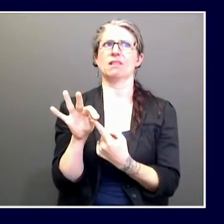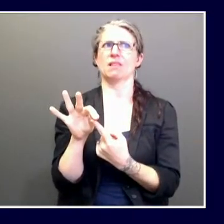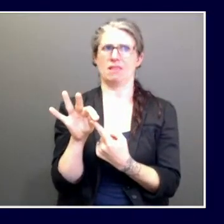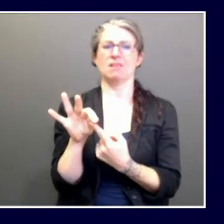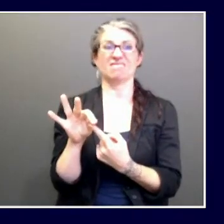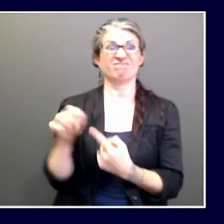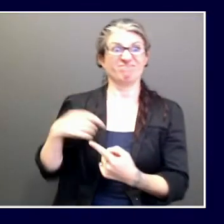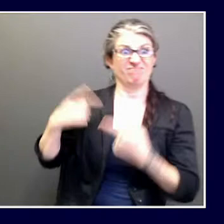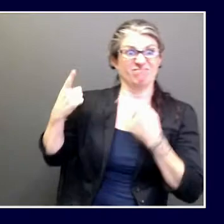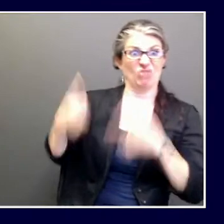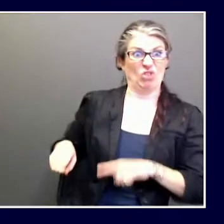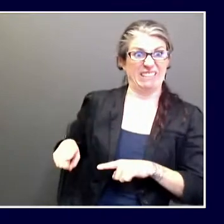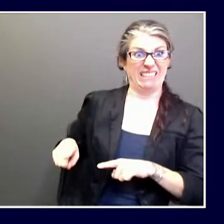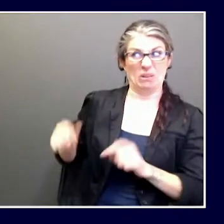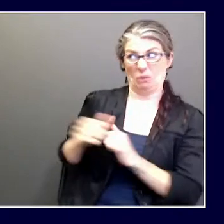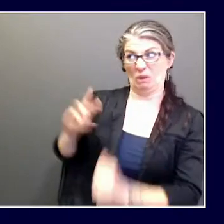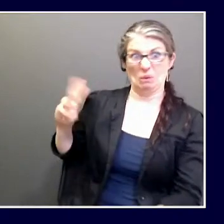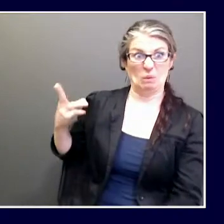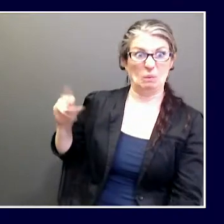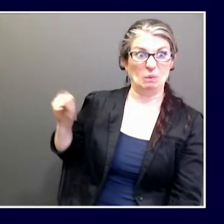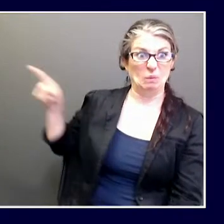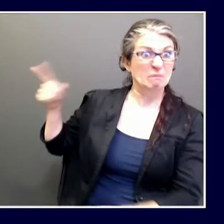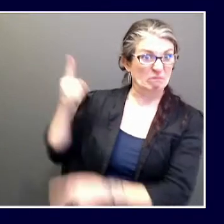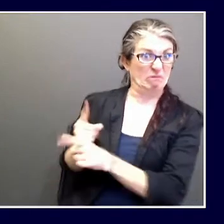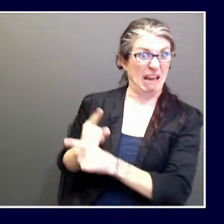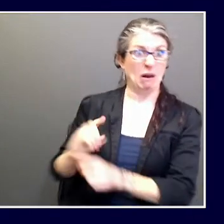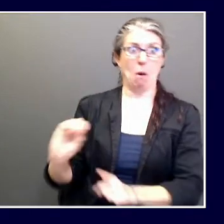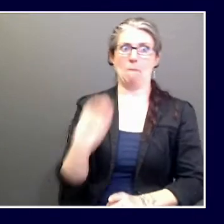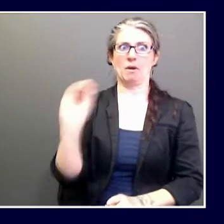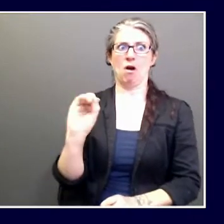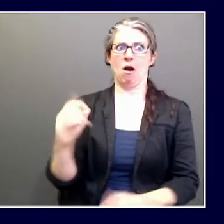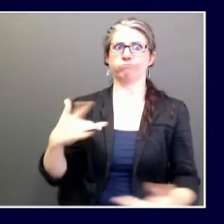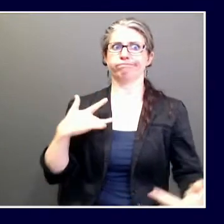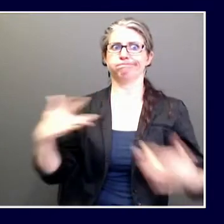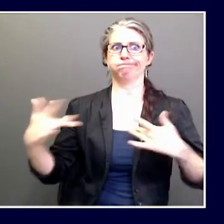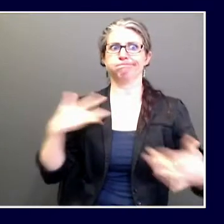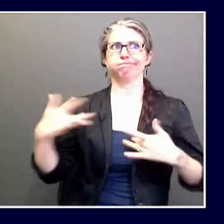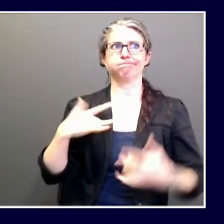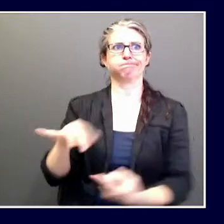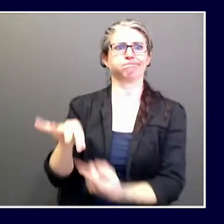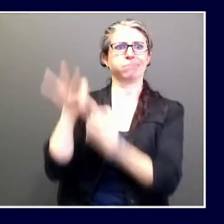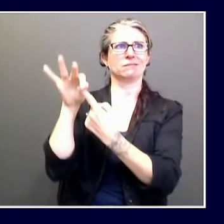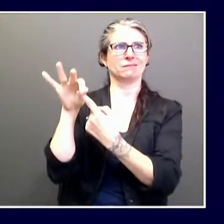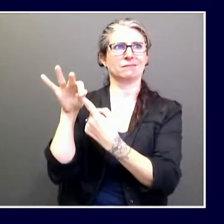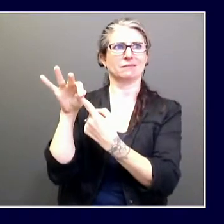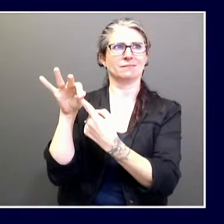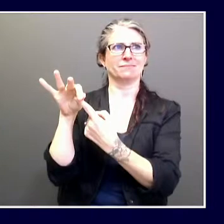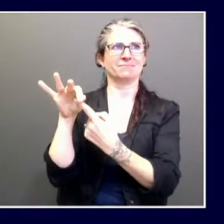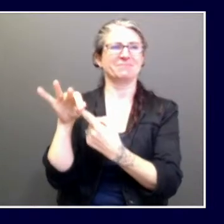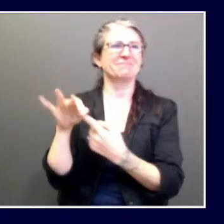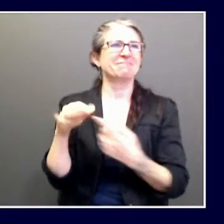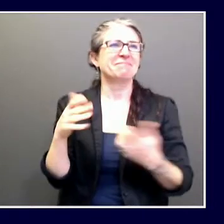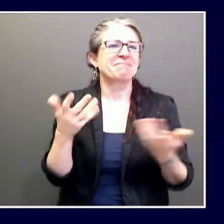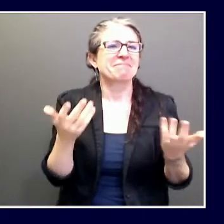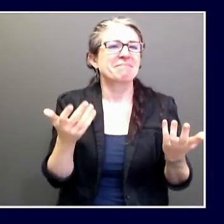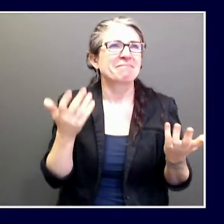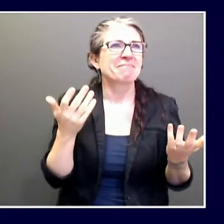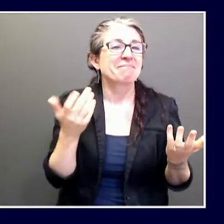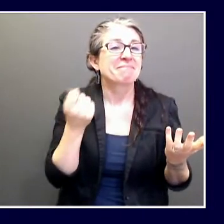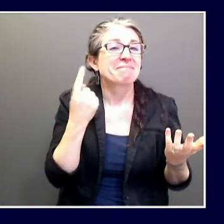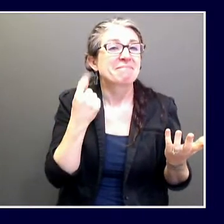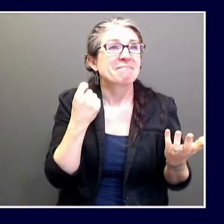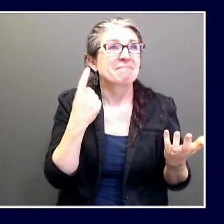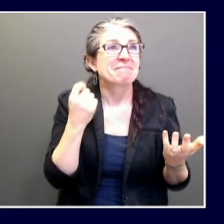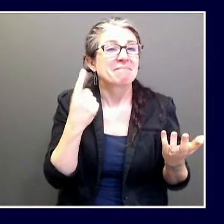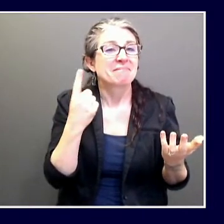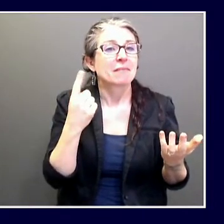concern. The question now is not whether it's a concern, but whether it's a threat. And if so, to